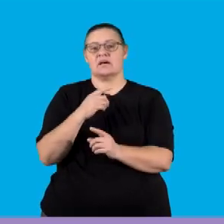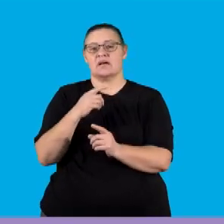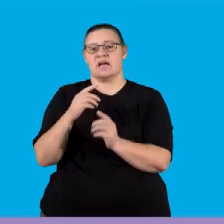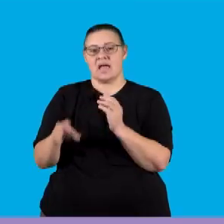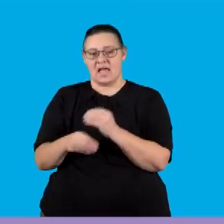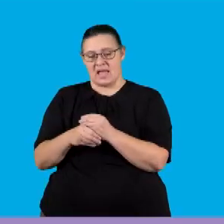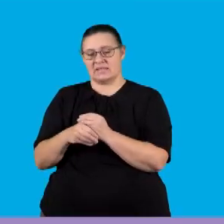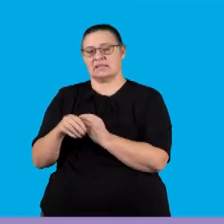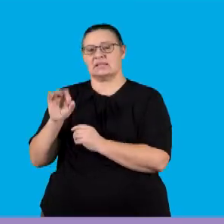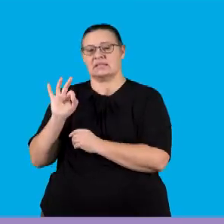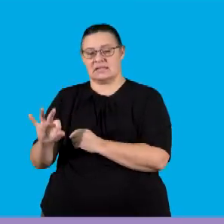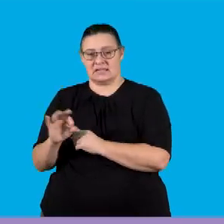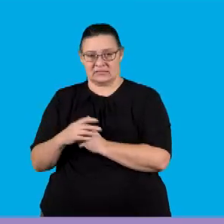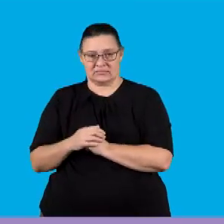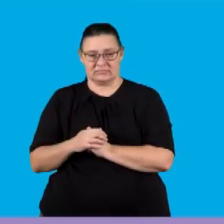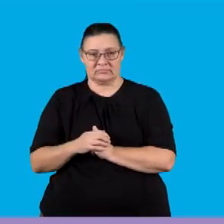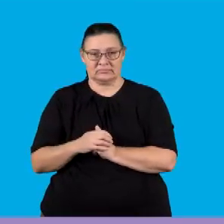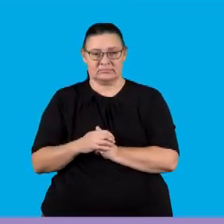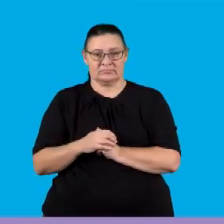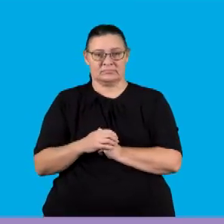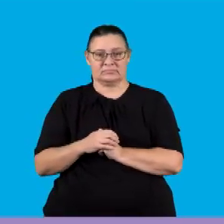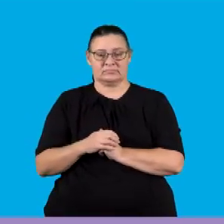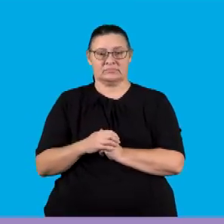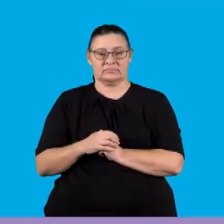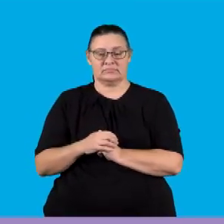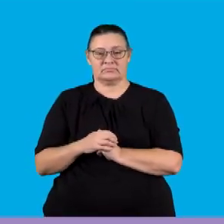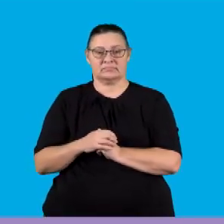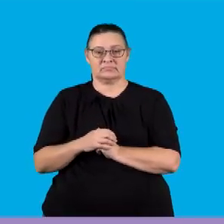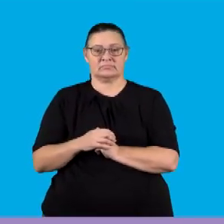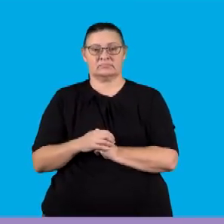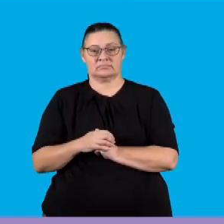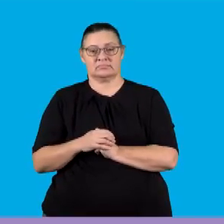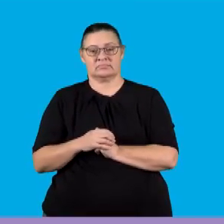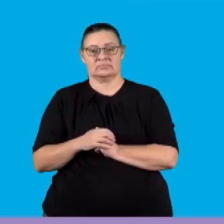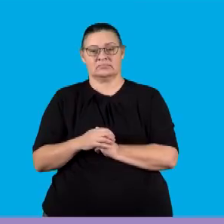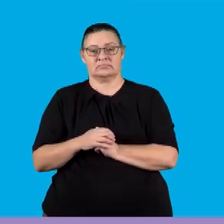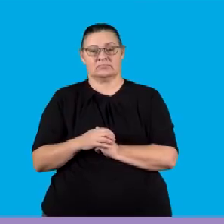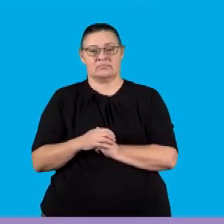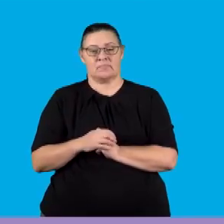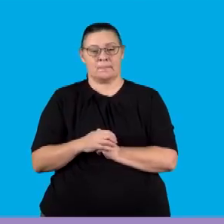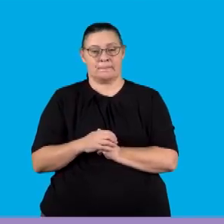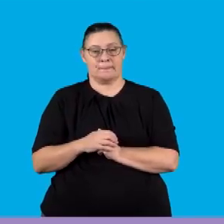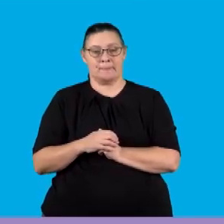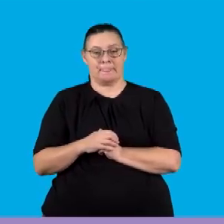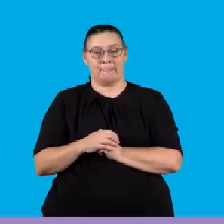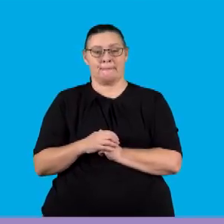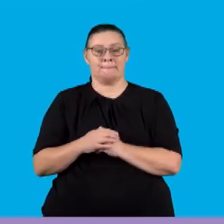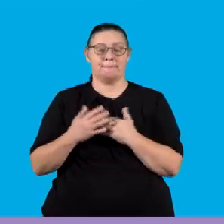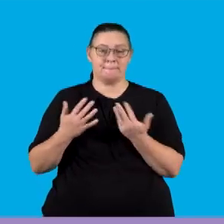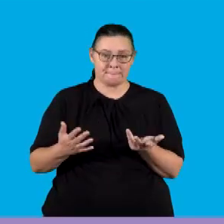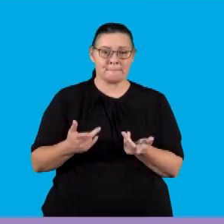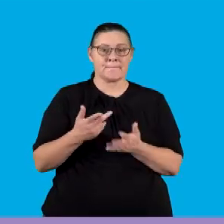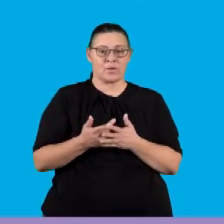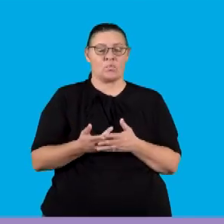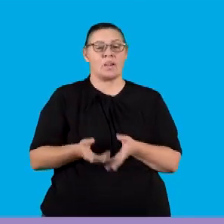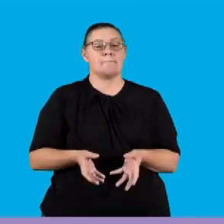by 5 actually, and not by 3. So we're multiplying the input value by 5 and we are adding